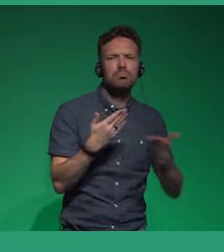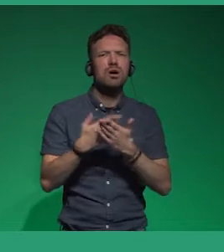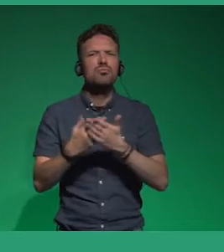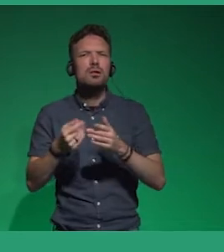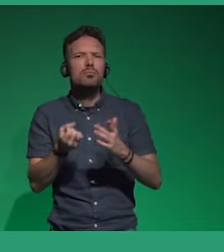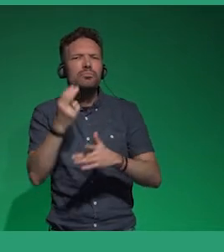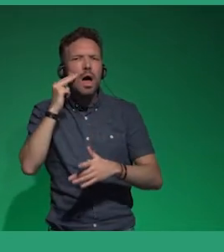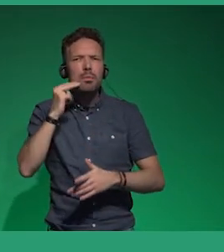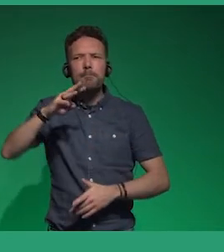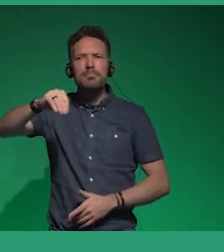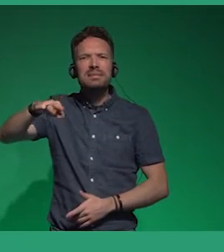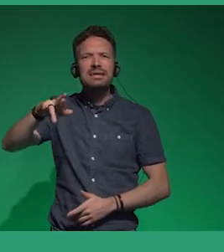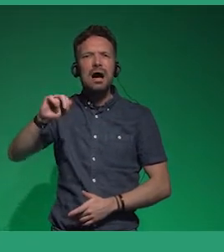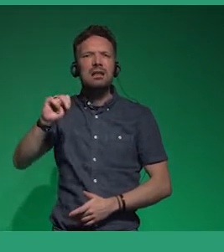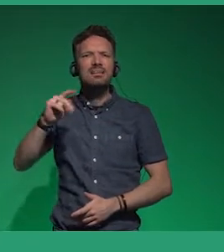other species.